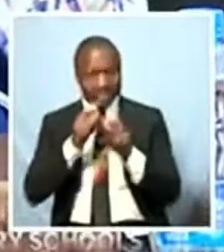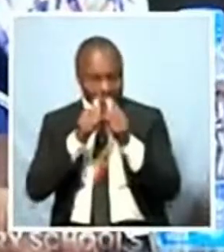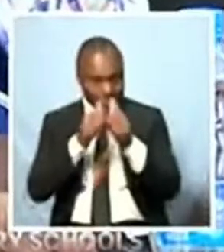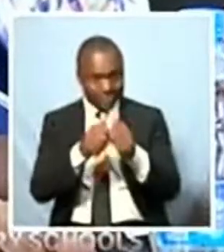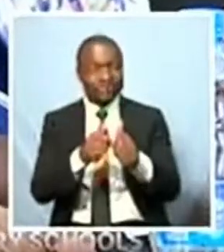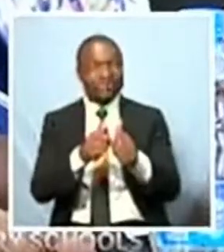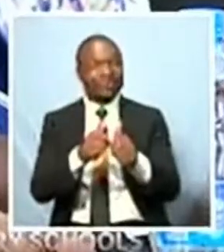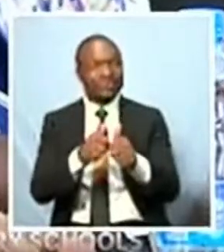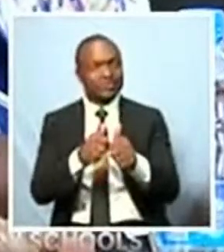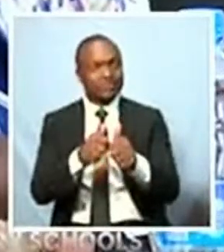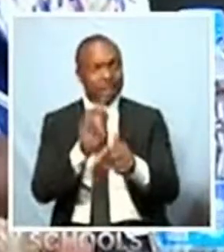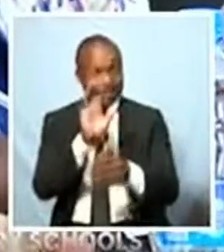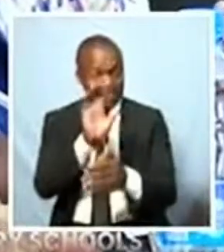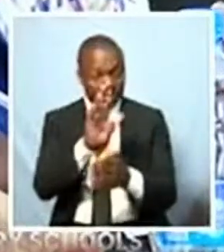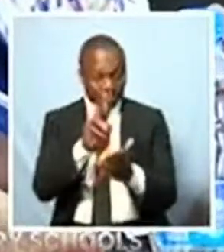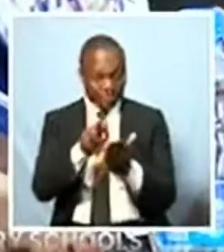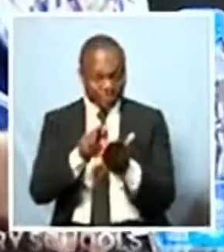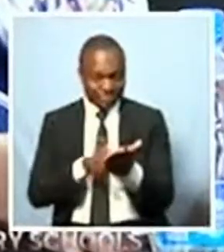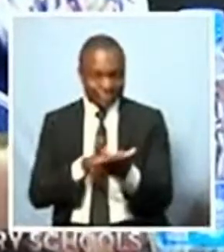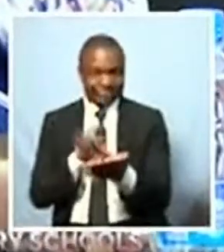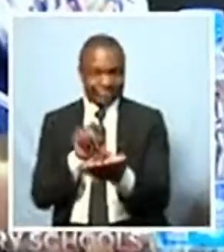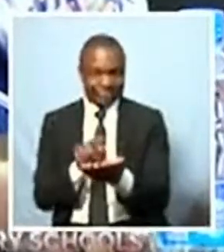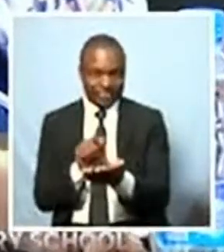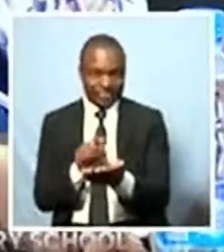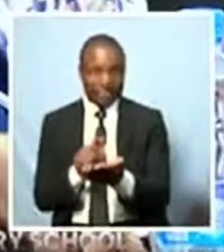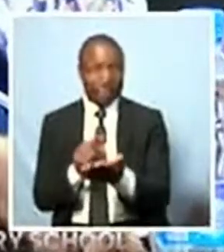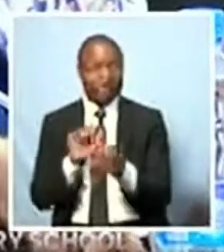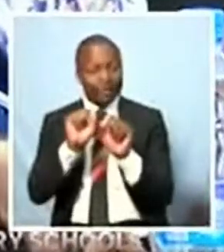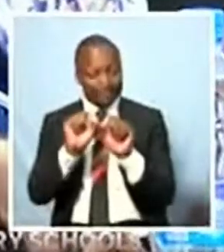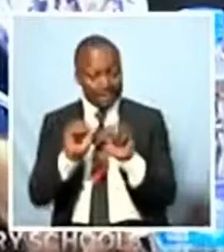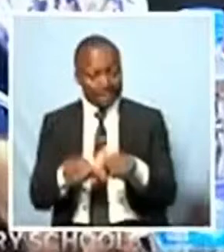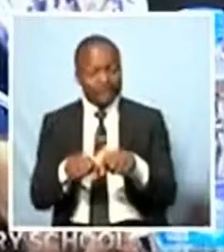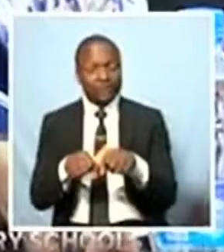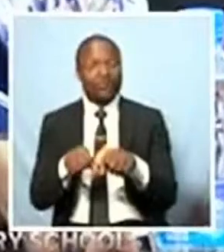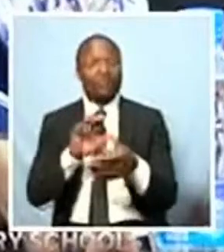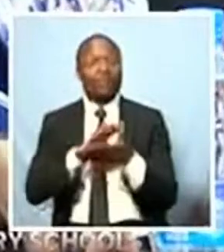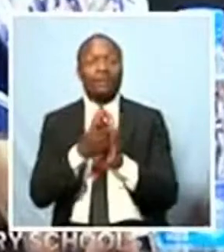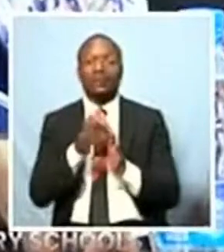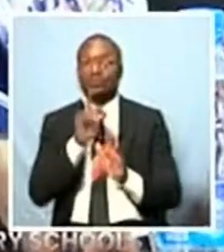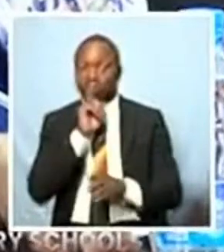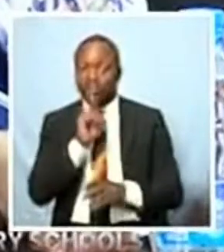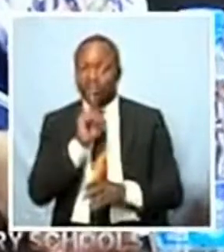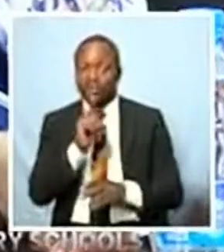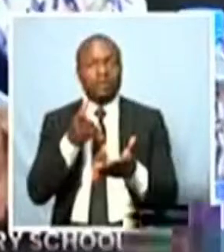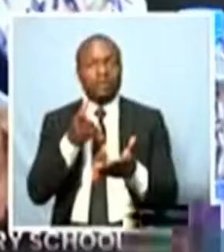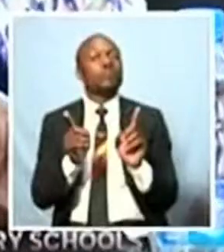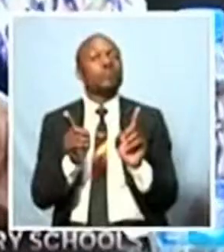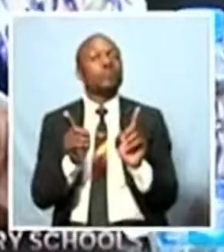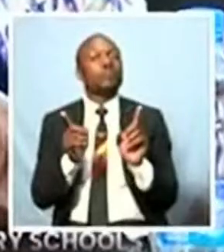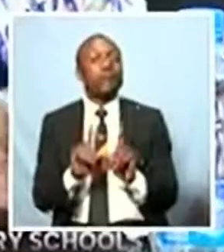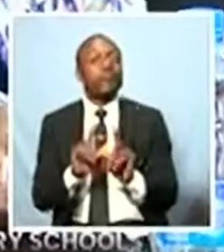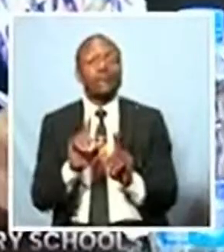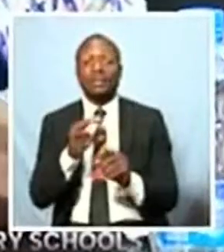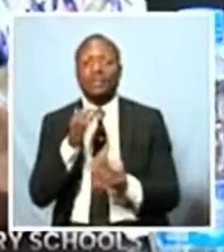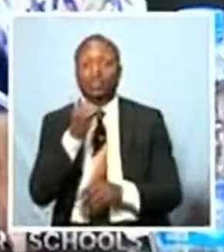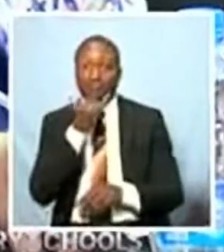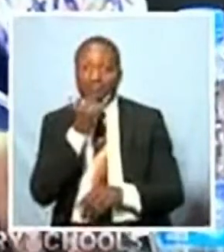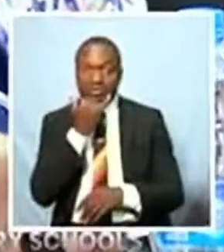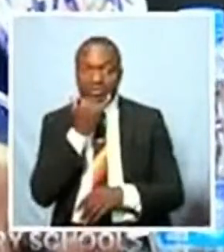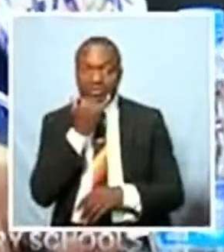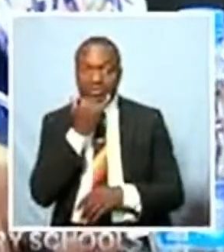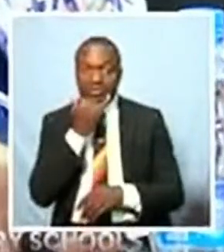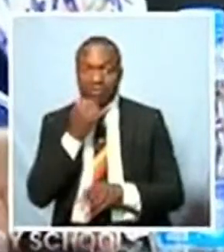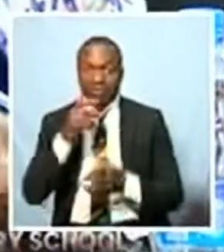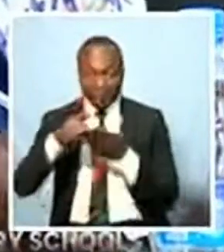to your presentation. Let's be real here. Where is a problem? Because the pupil is just at the receiving